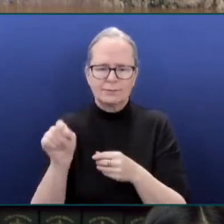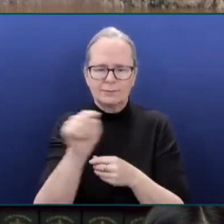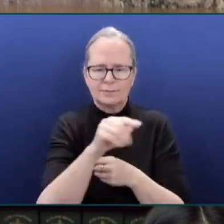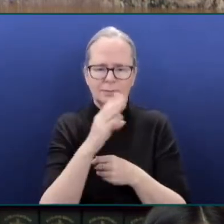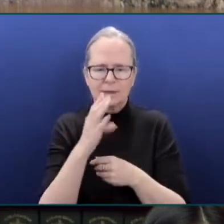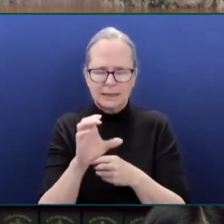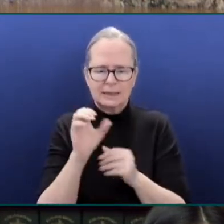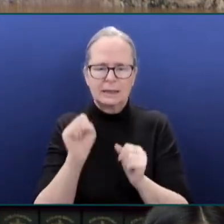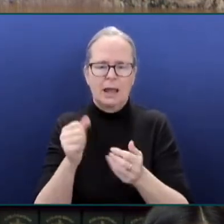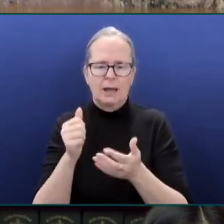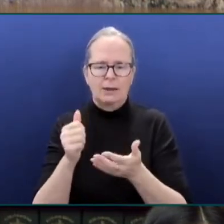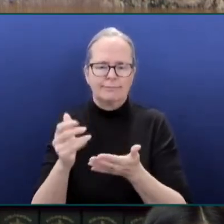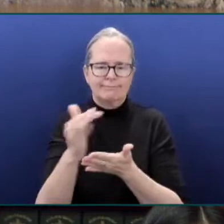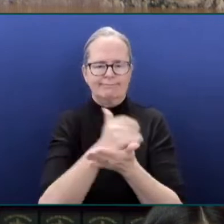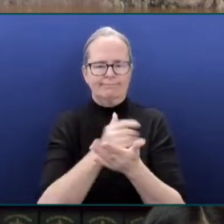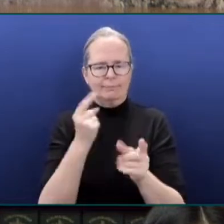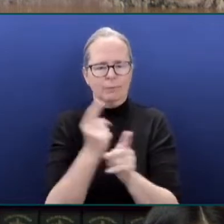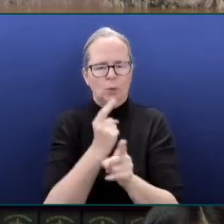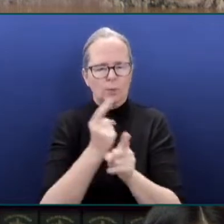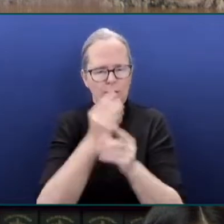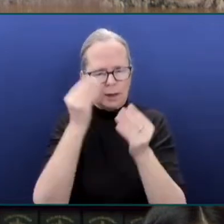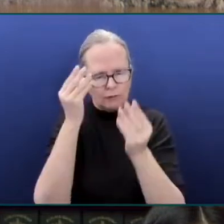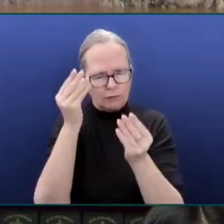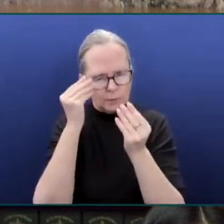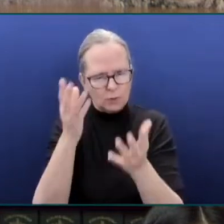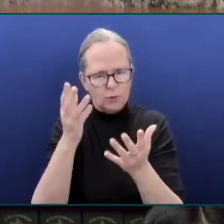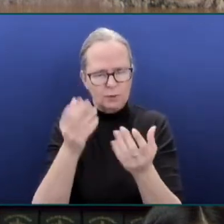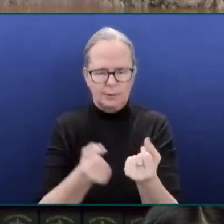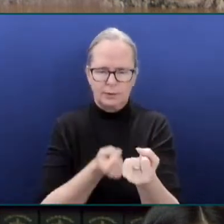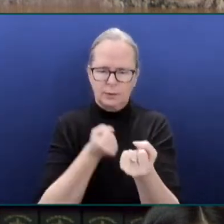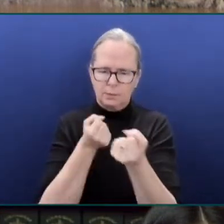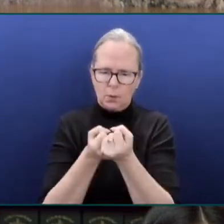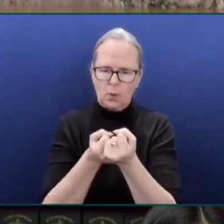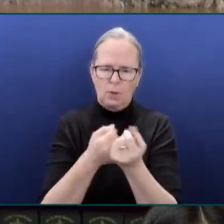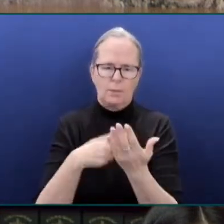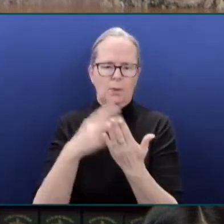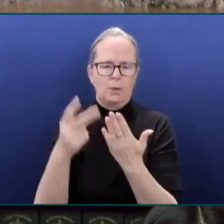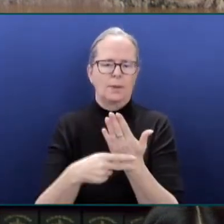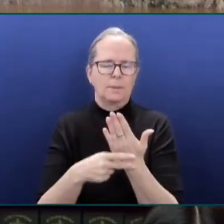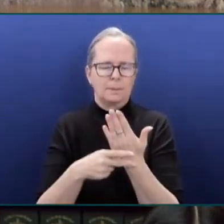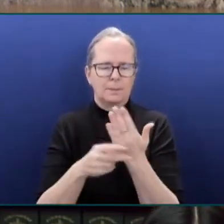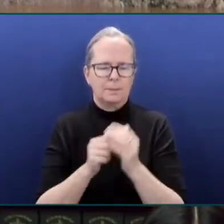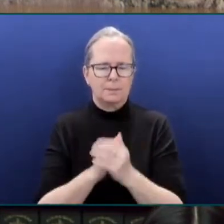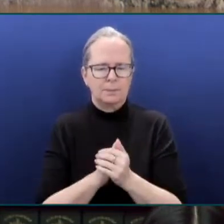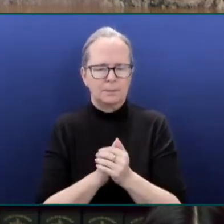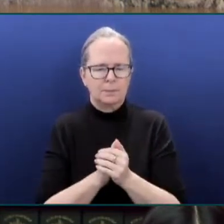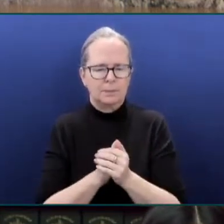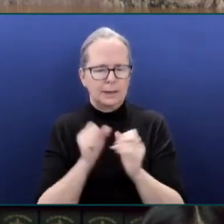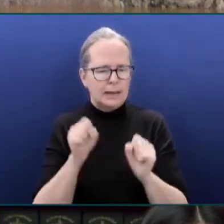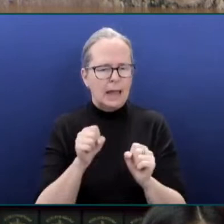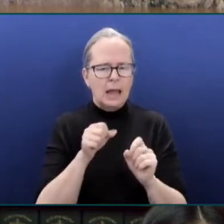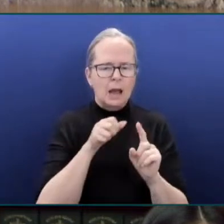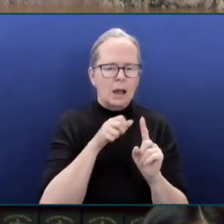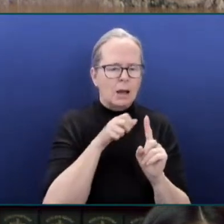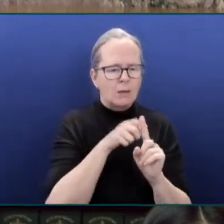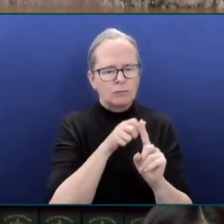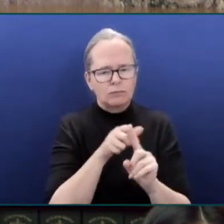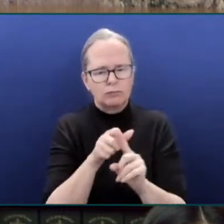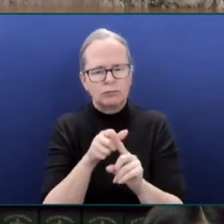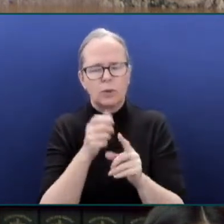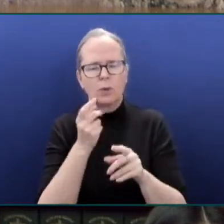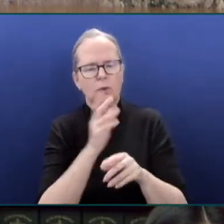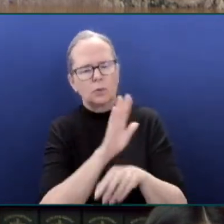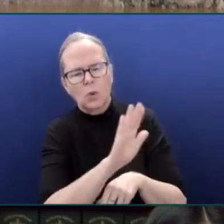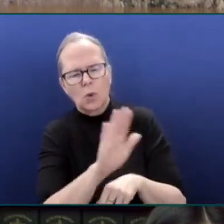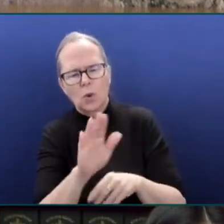the program, taking a priority interest in forfeited property, effectively dealing with financed vehicles and addressing organized